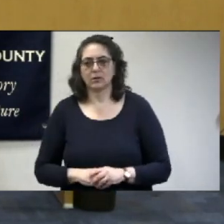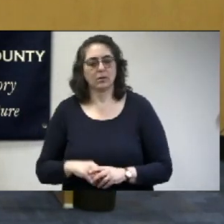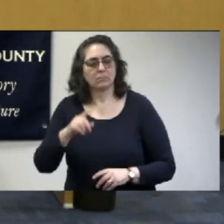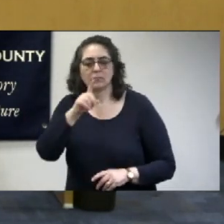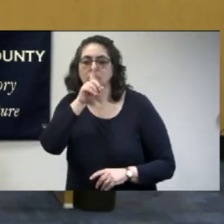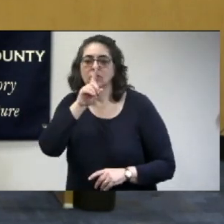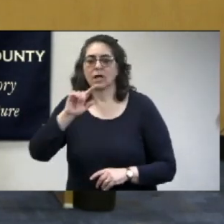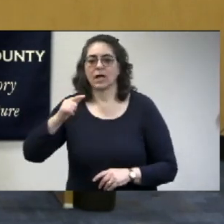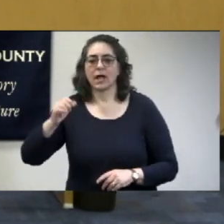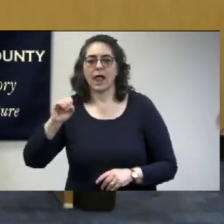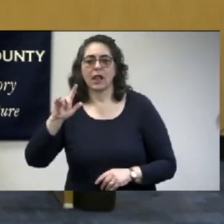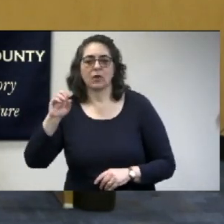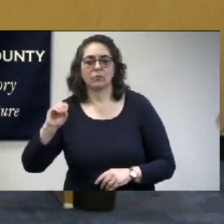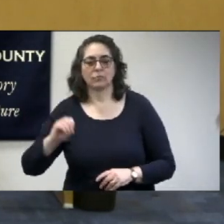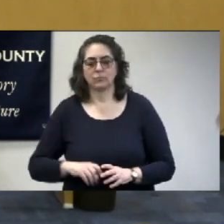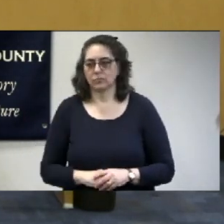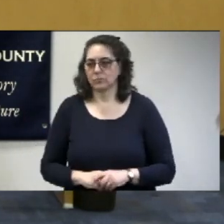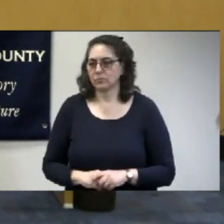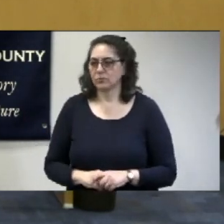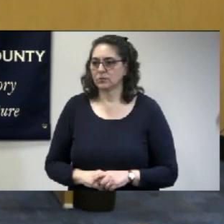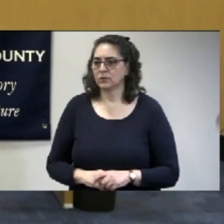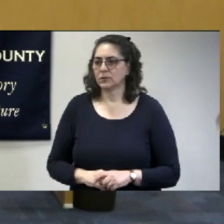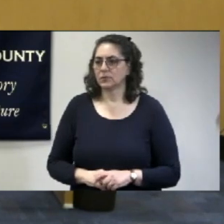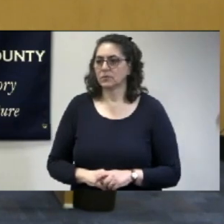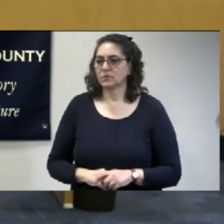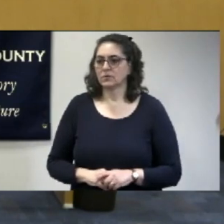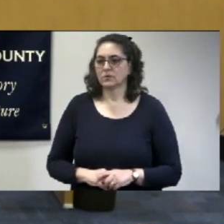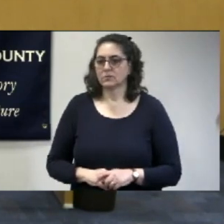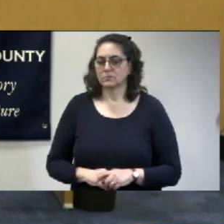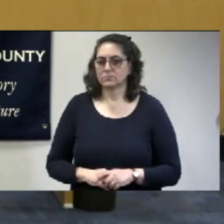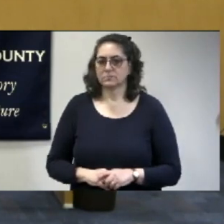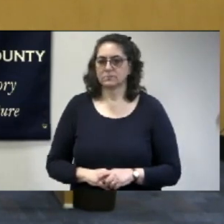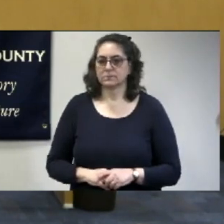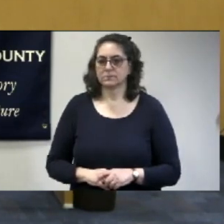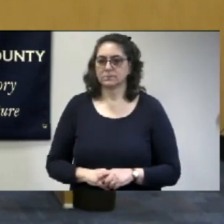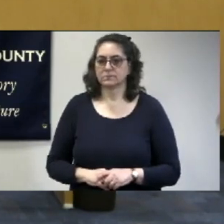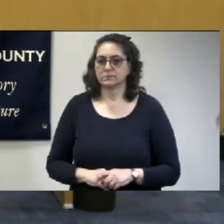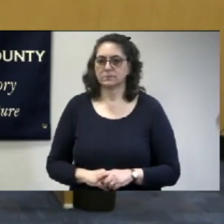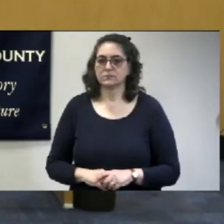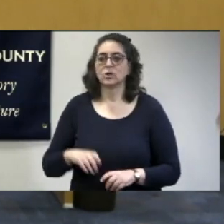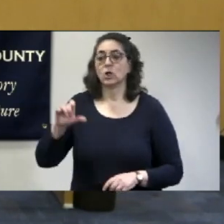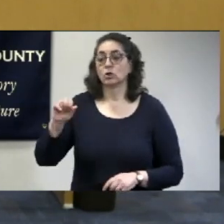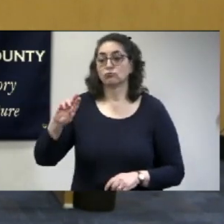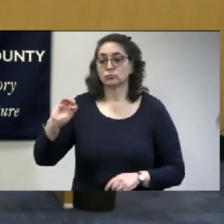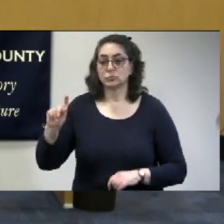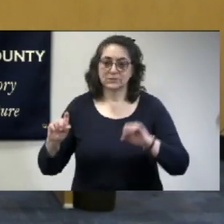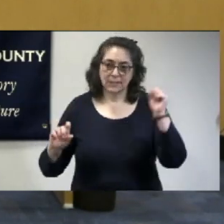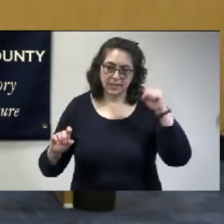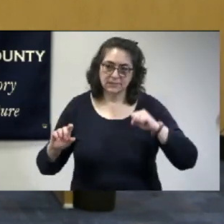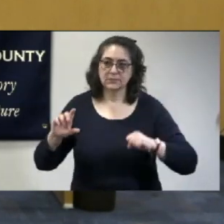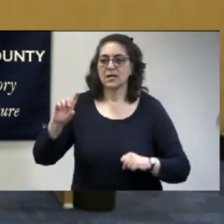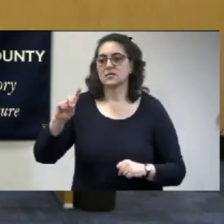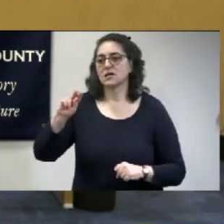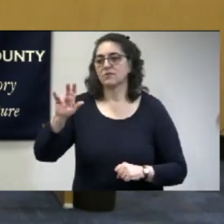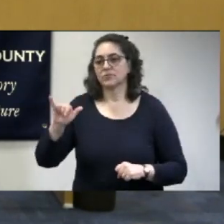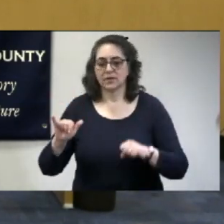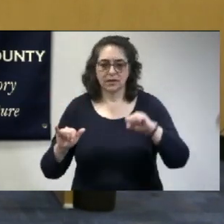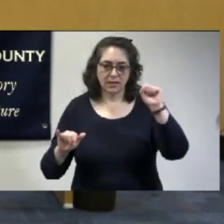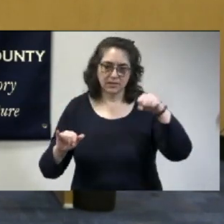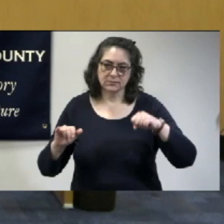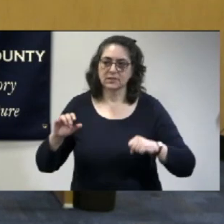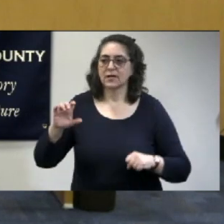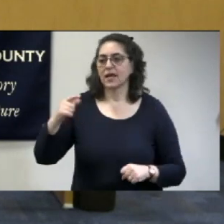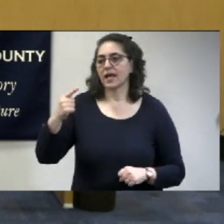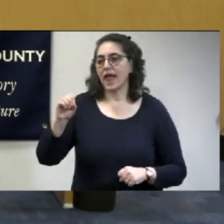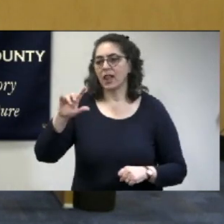Gallo. Can't tell them apart. Okay. County Commissioners Cruz? Yes. Duffy? Yes.